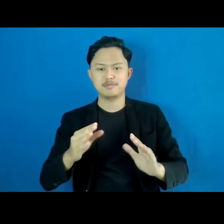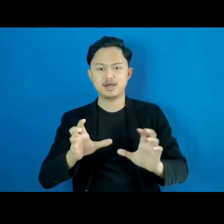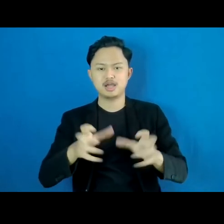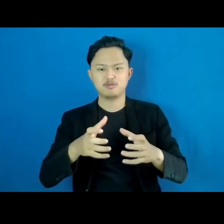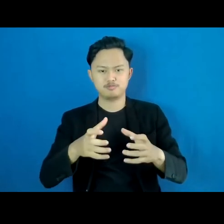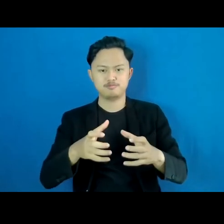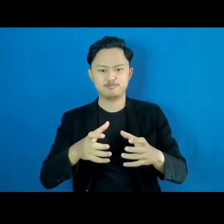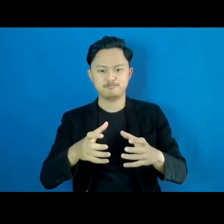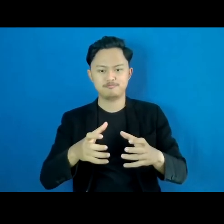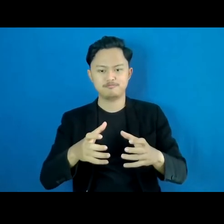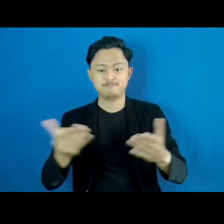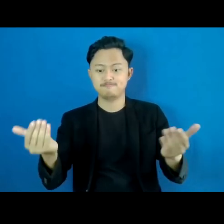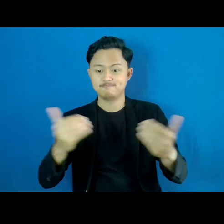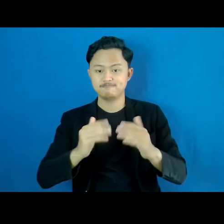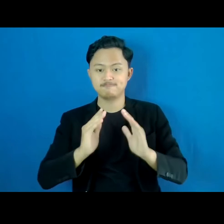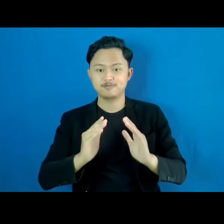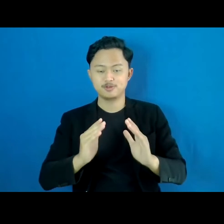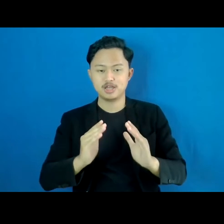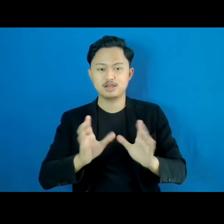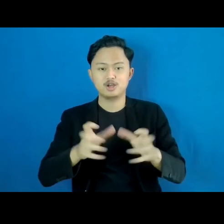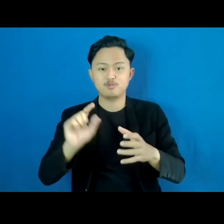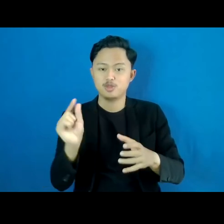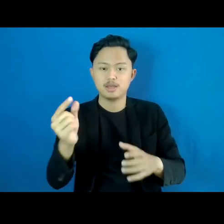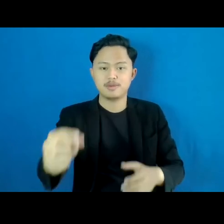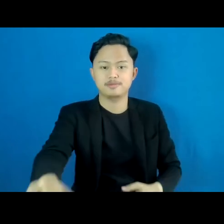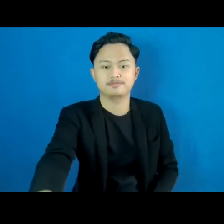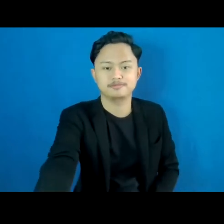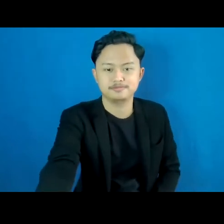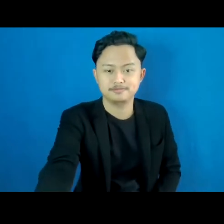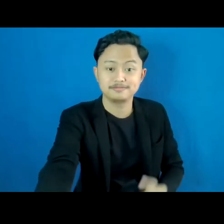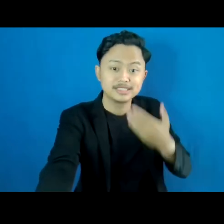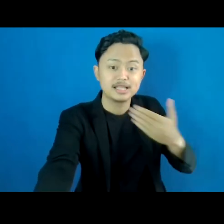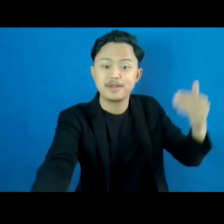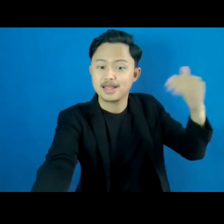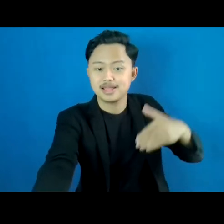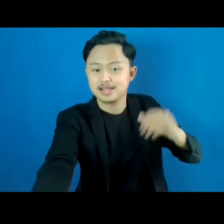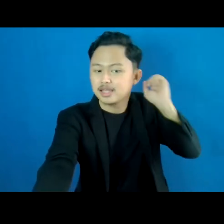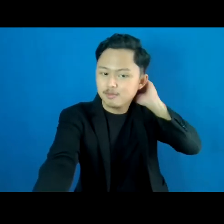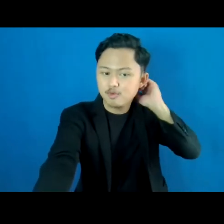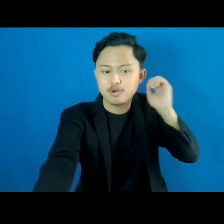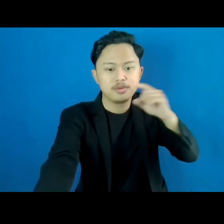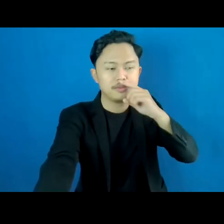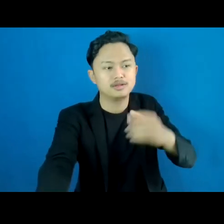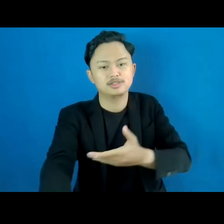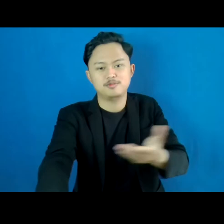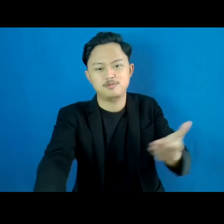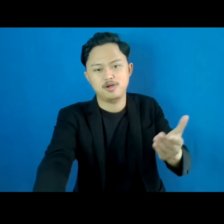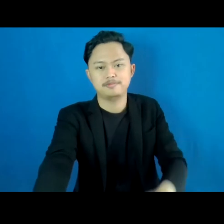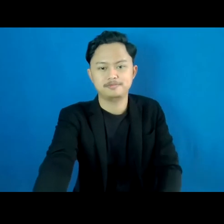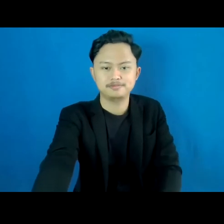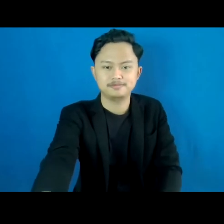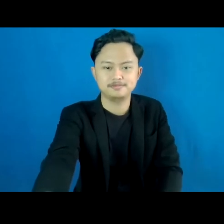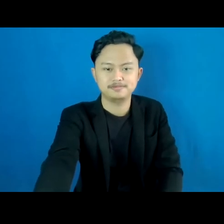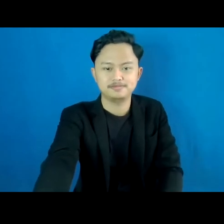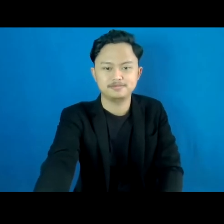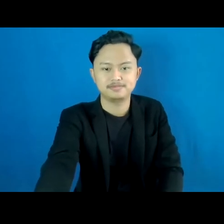is rejoining our main room. Therefore, welcome, ladies and gentlemen, once again to the main room, and we hope